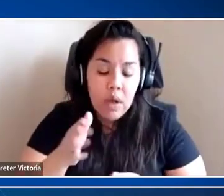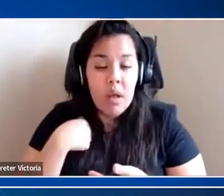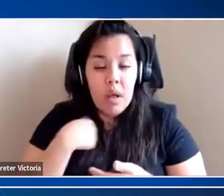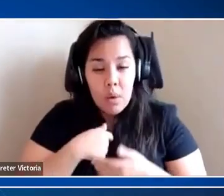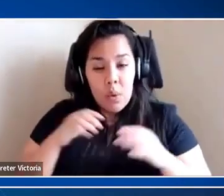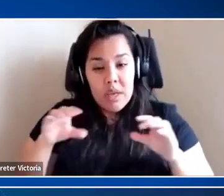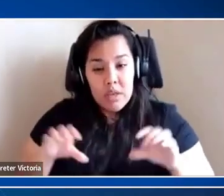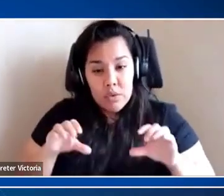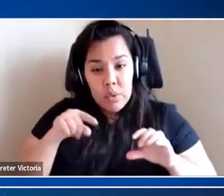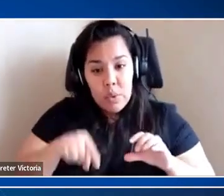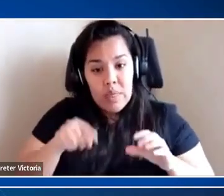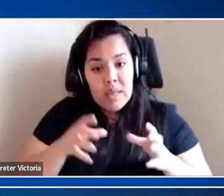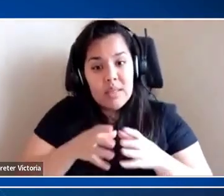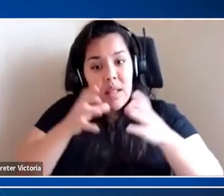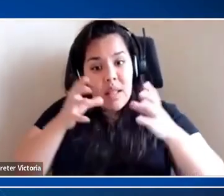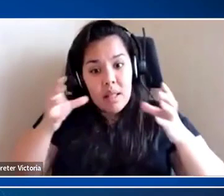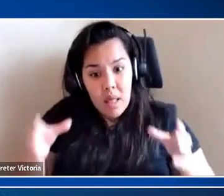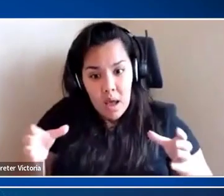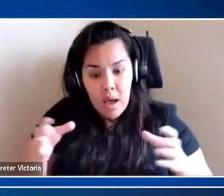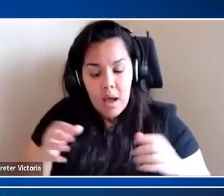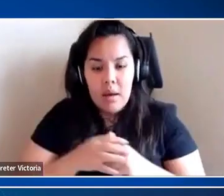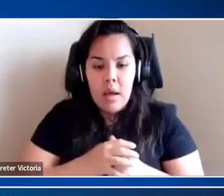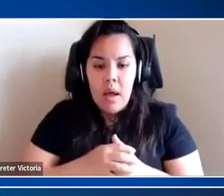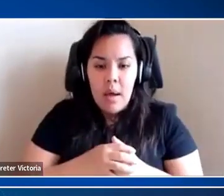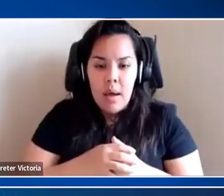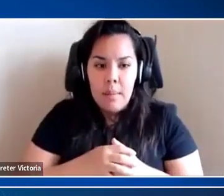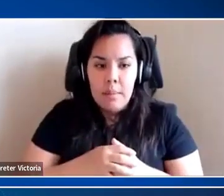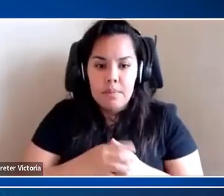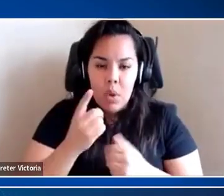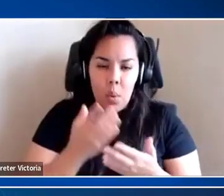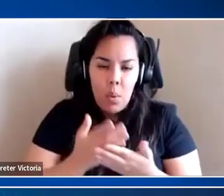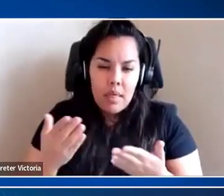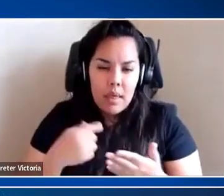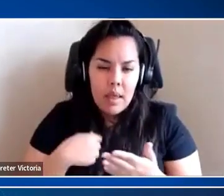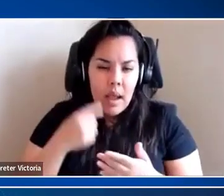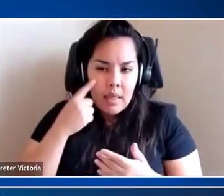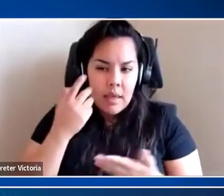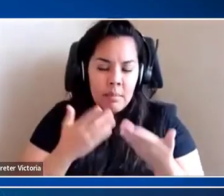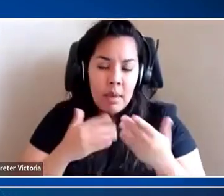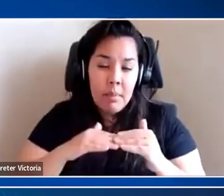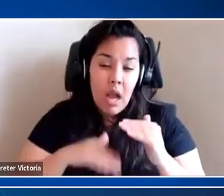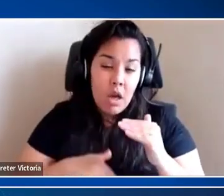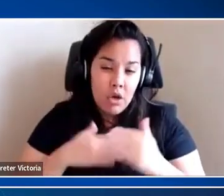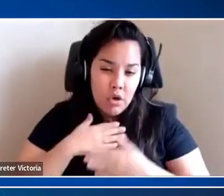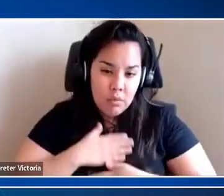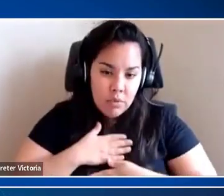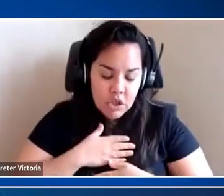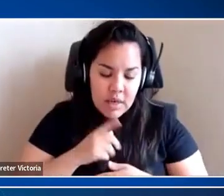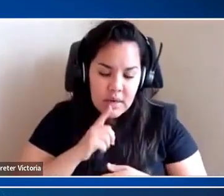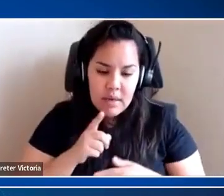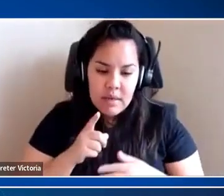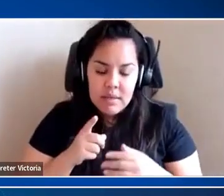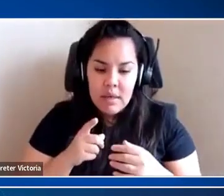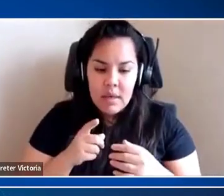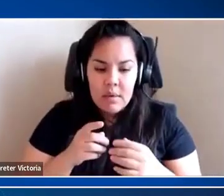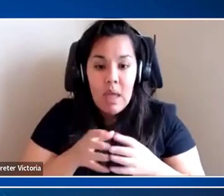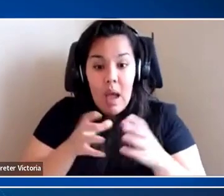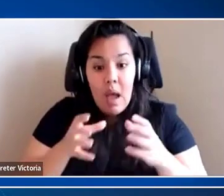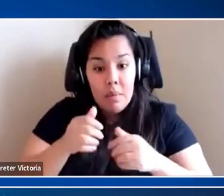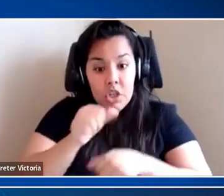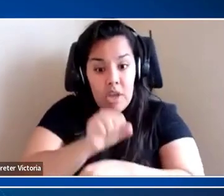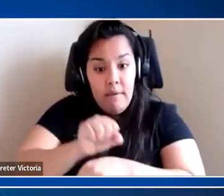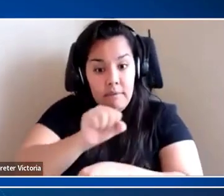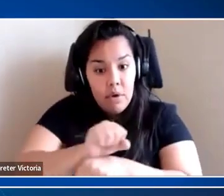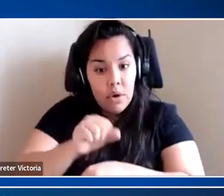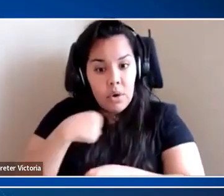So one thing I guess that's maybe underappreciated by the community is how much effort we put into analyzing